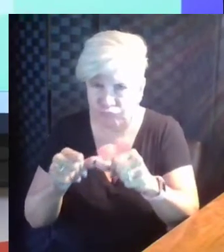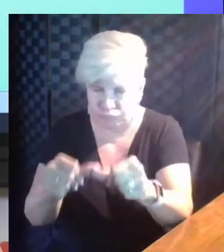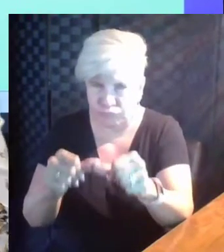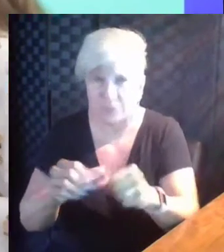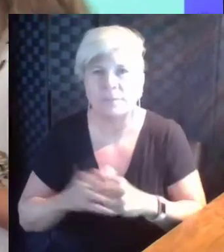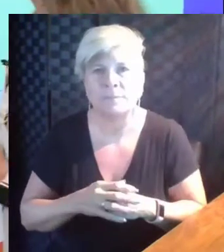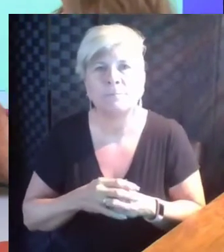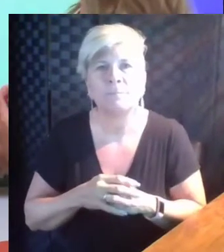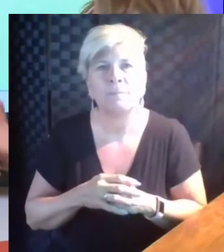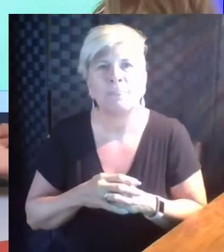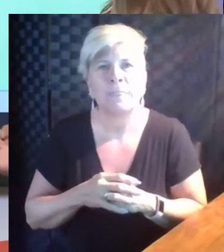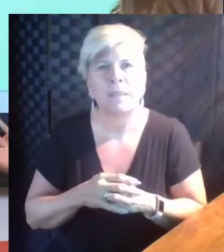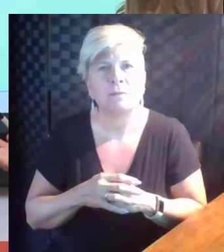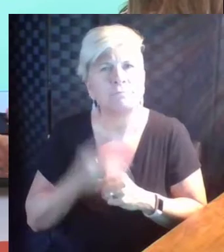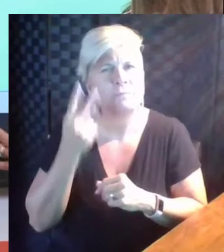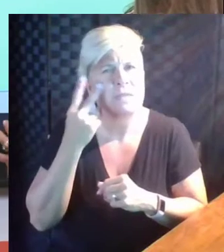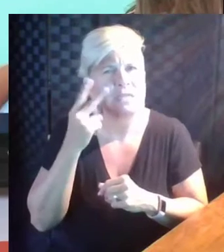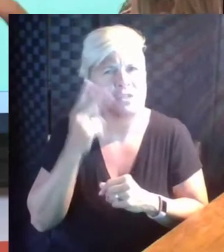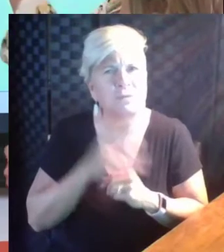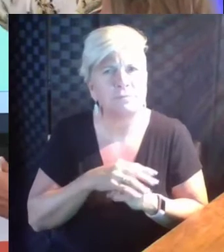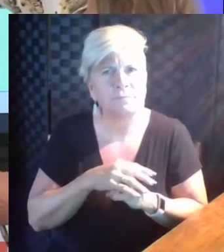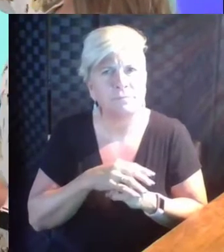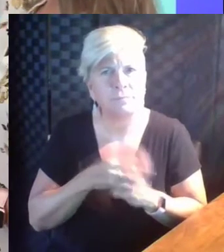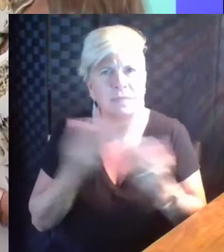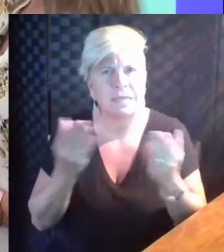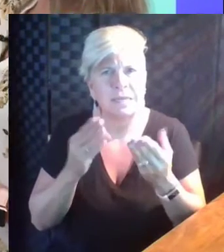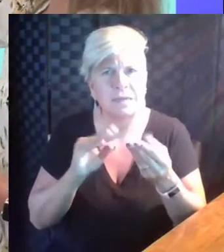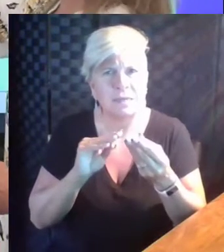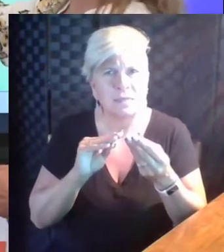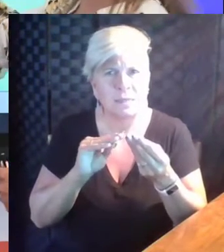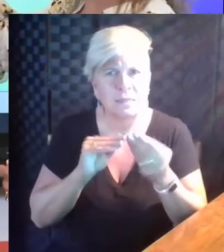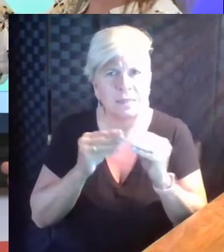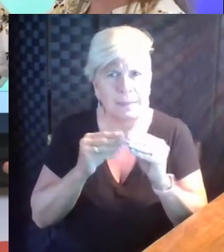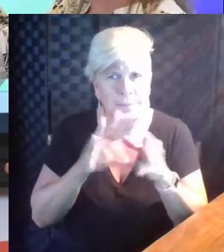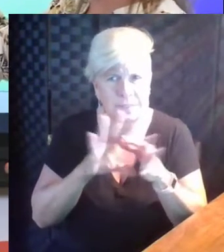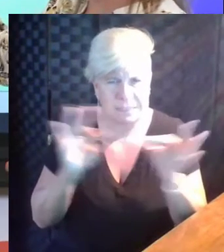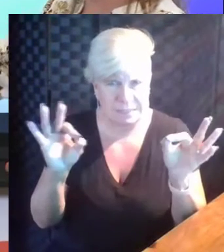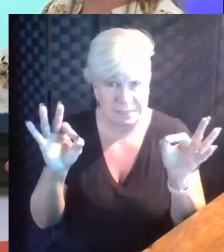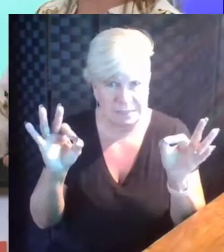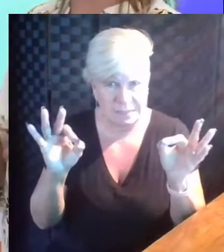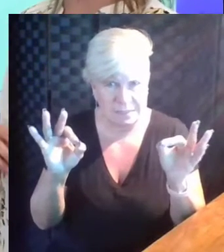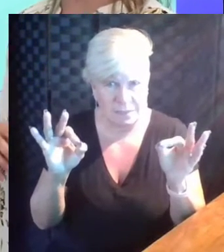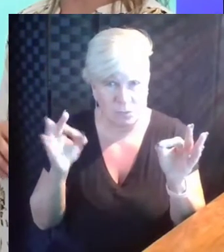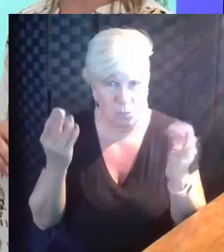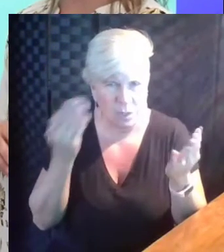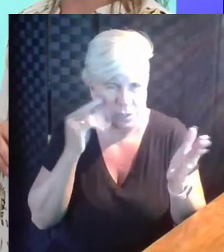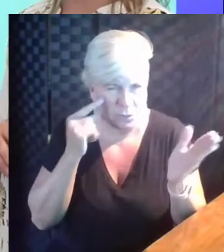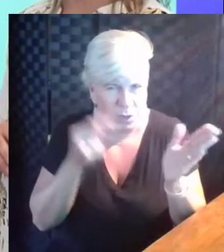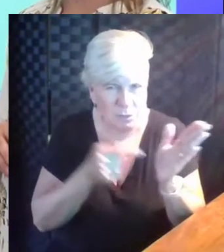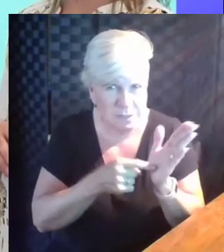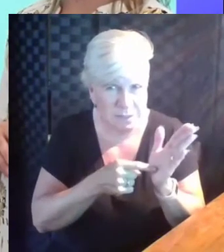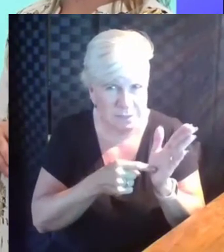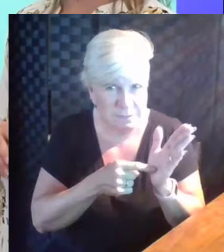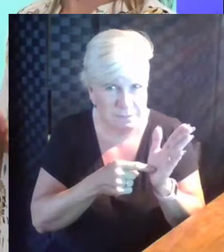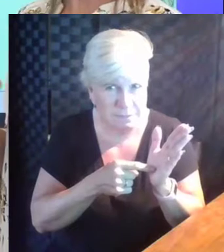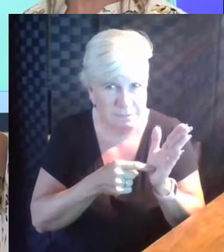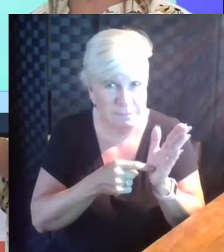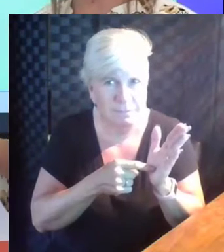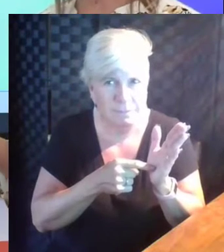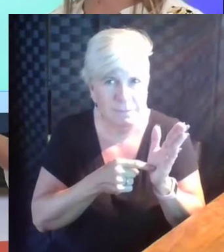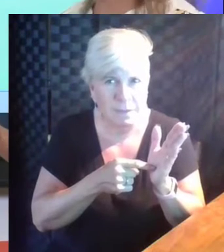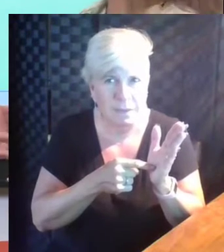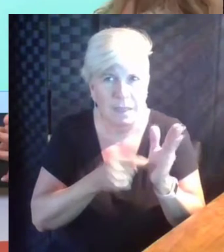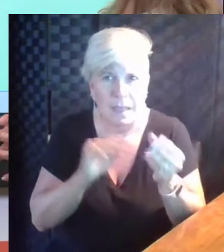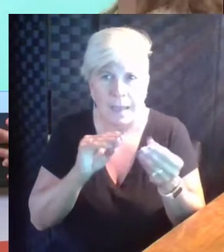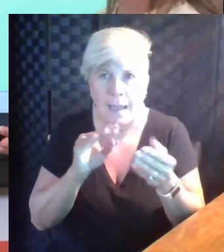go. Let's take a look. Here's my equation, but what do you notice?